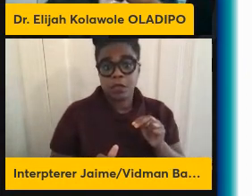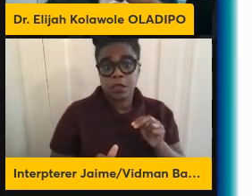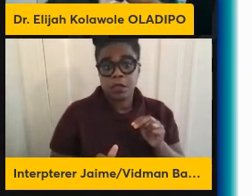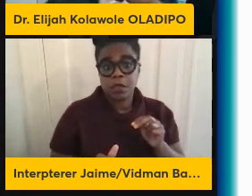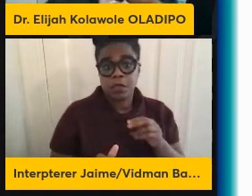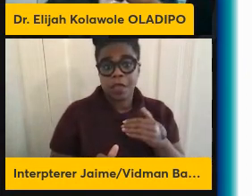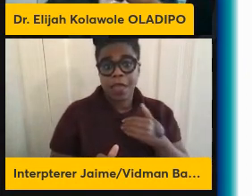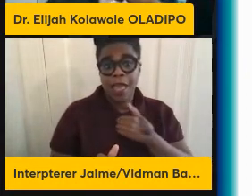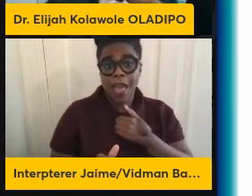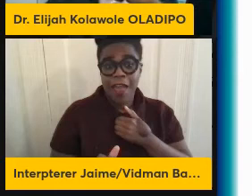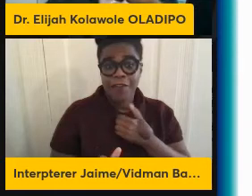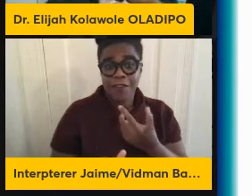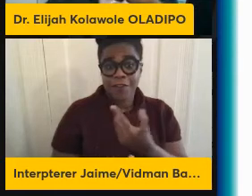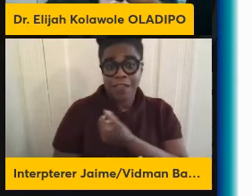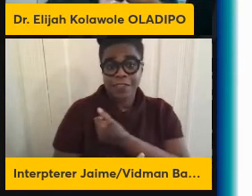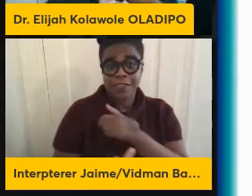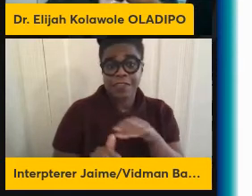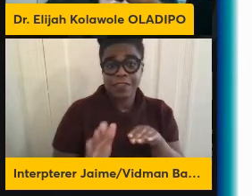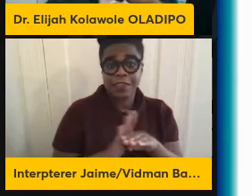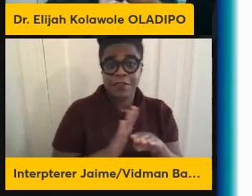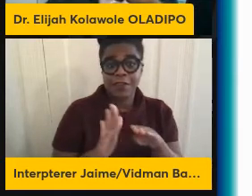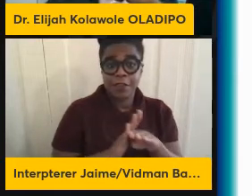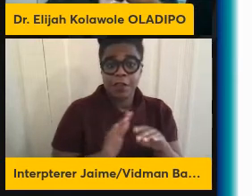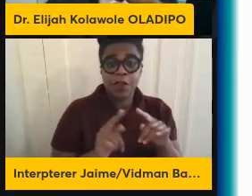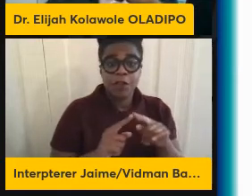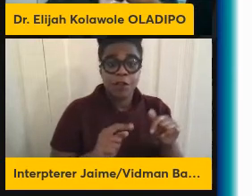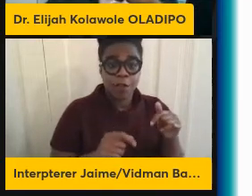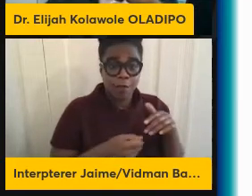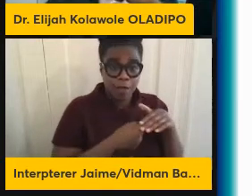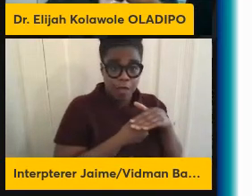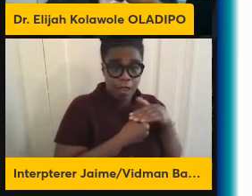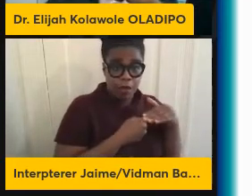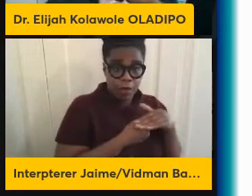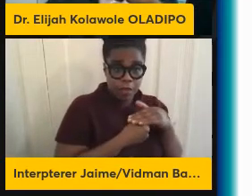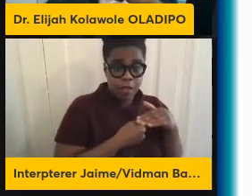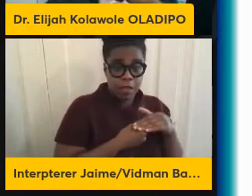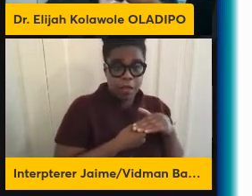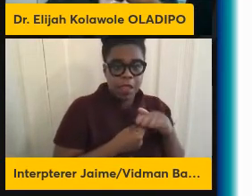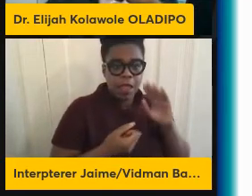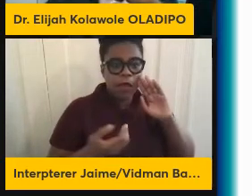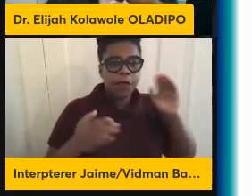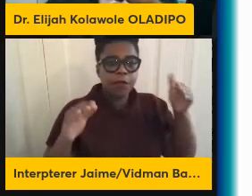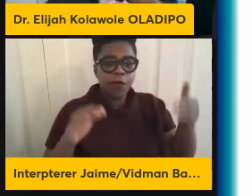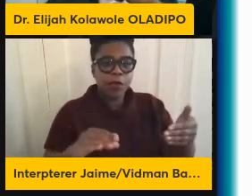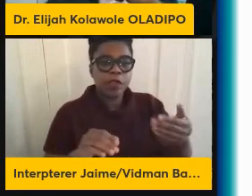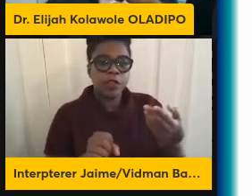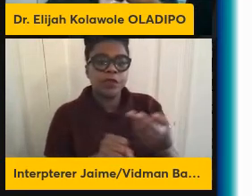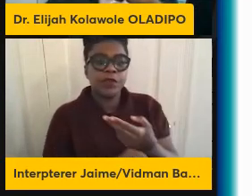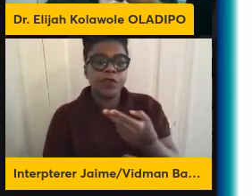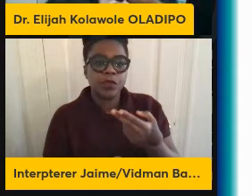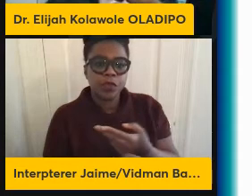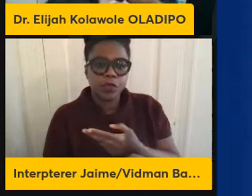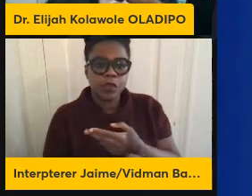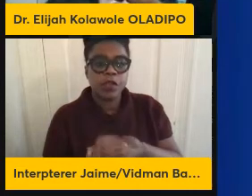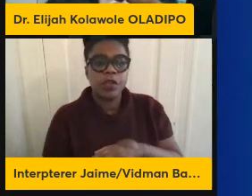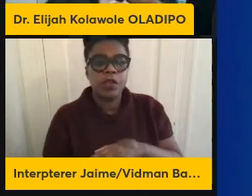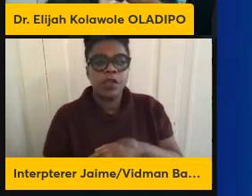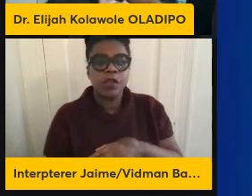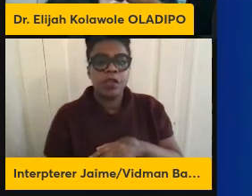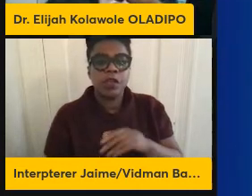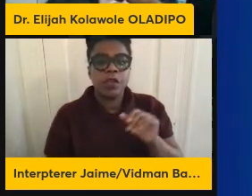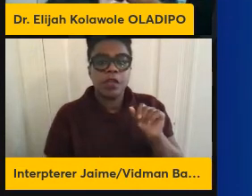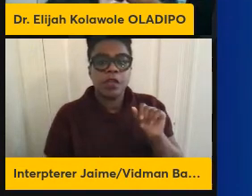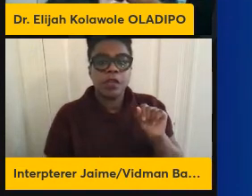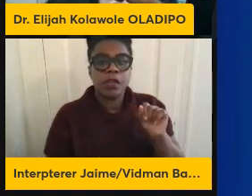a vaccine being developed from our own hand here too, and we focus on the use of spike